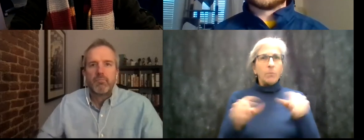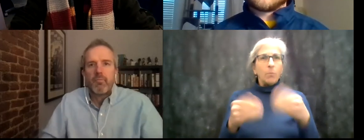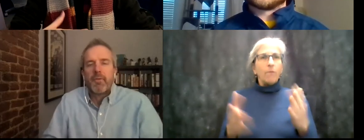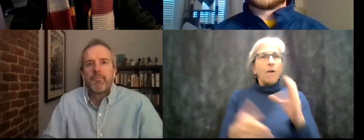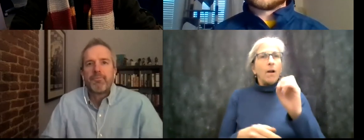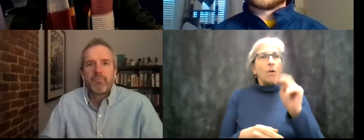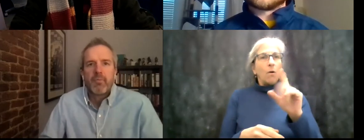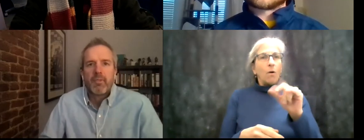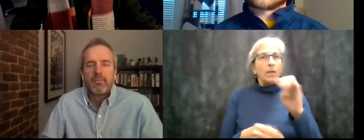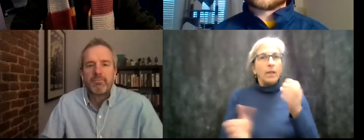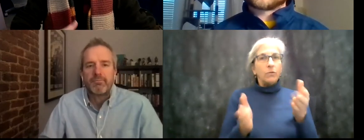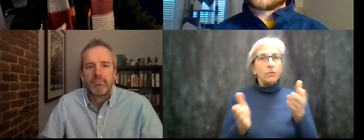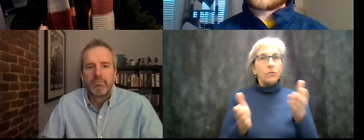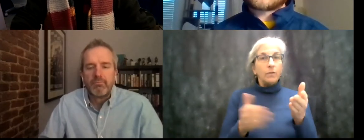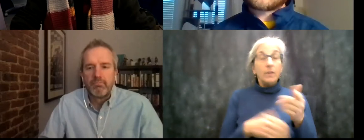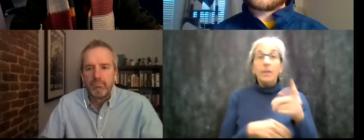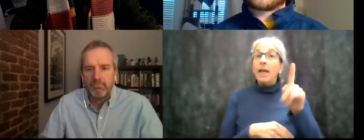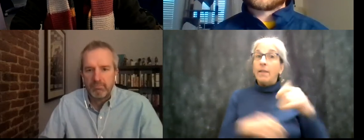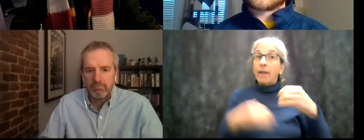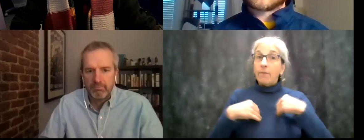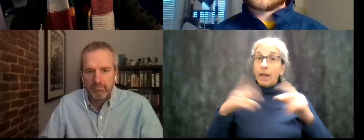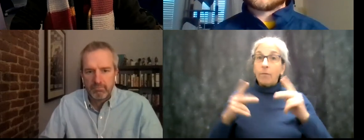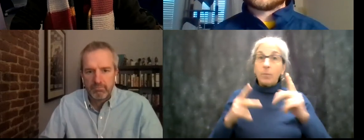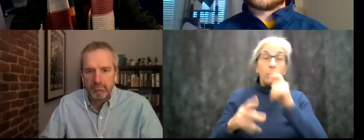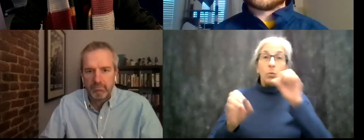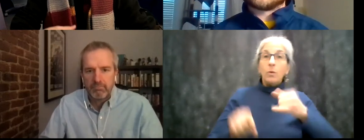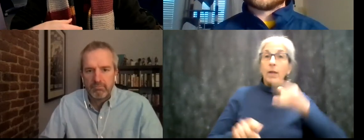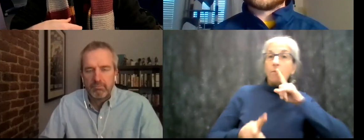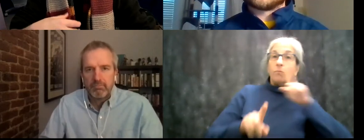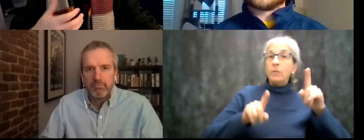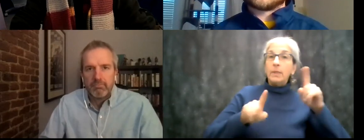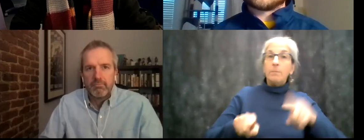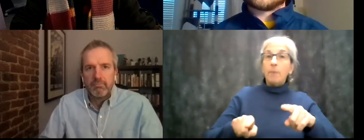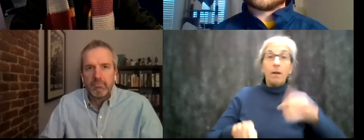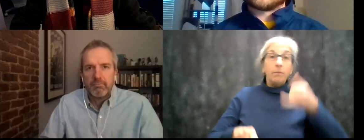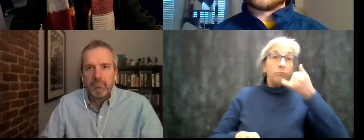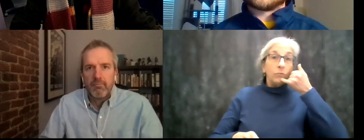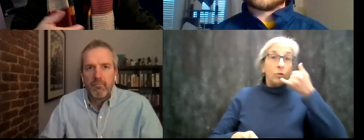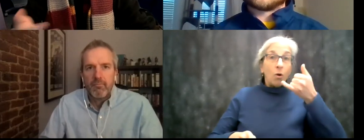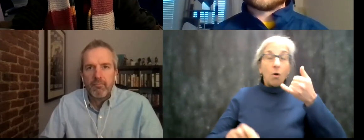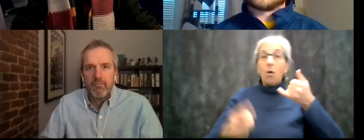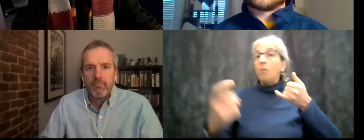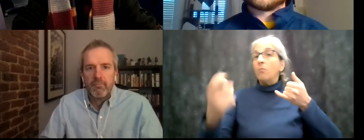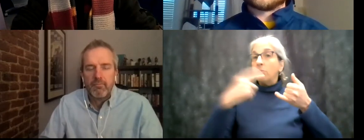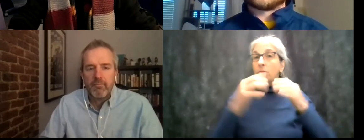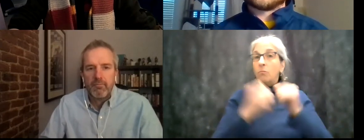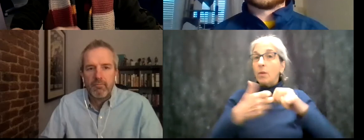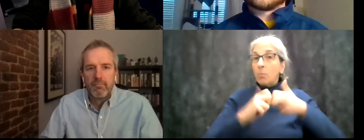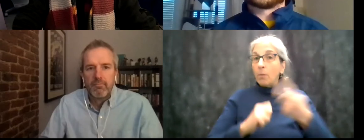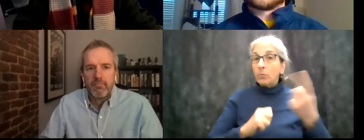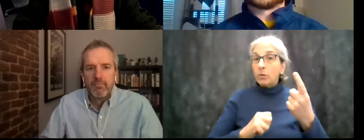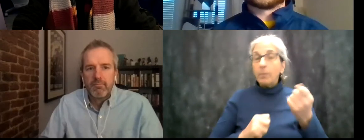So they have to have folks that are going to be able to respond either on the phone or in chat